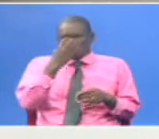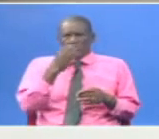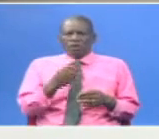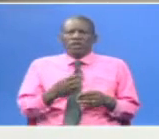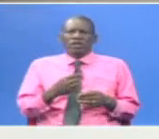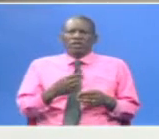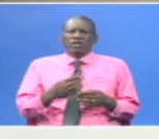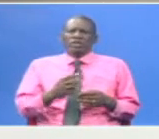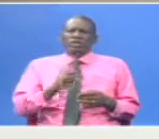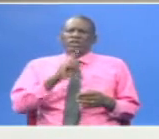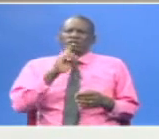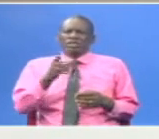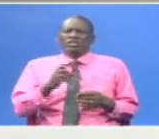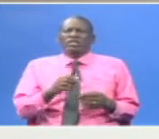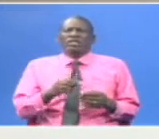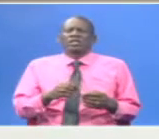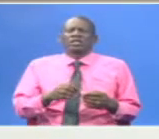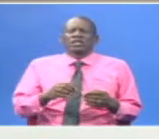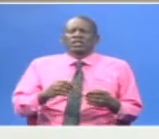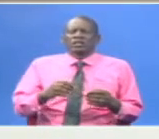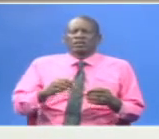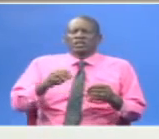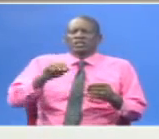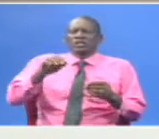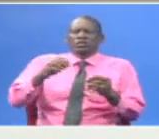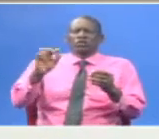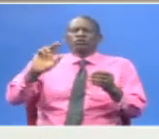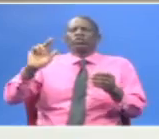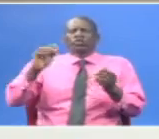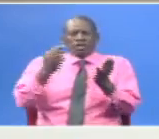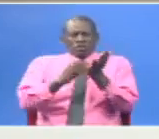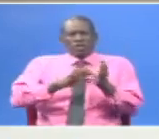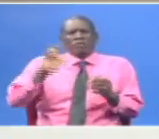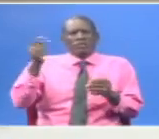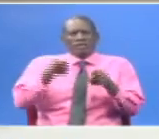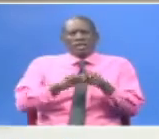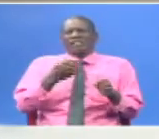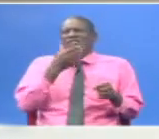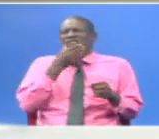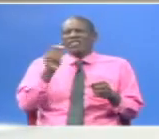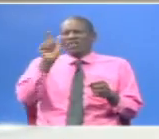General Museveni as the father of a region, because is